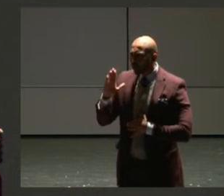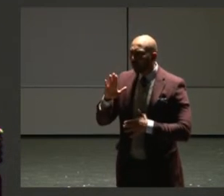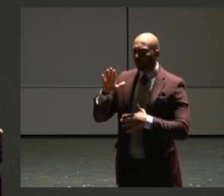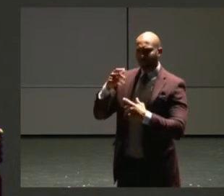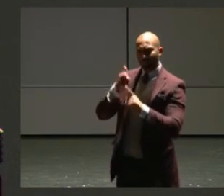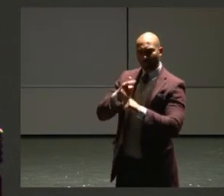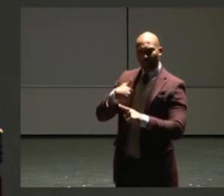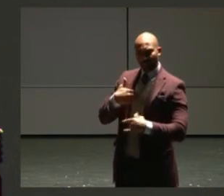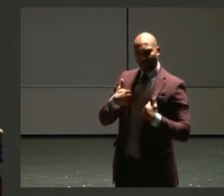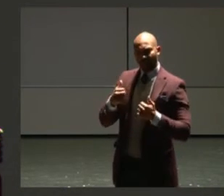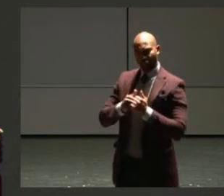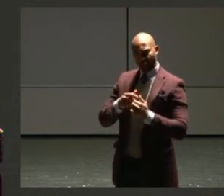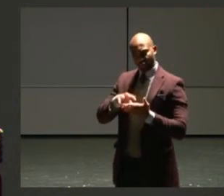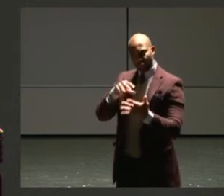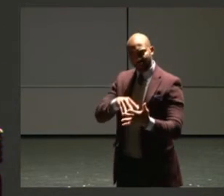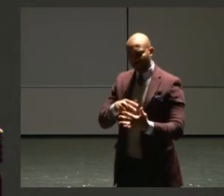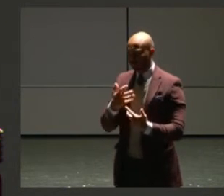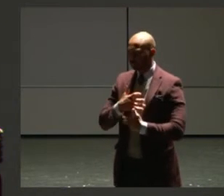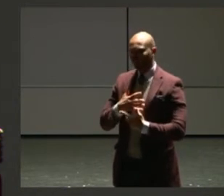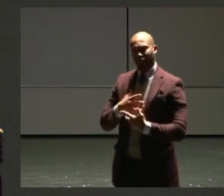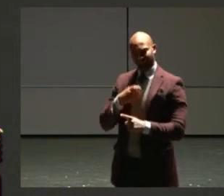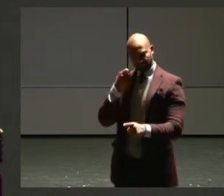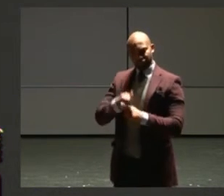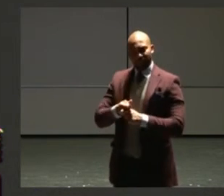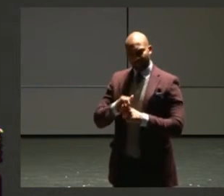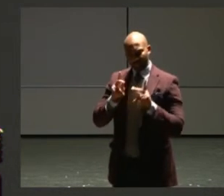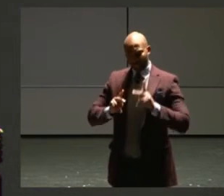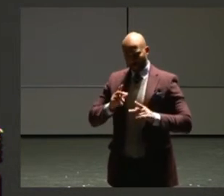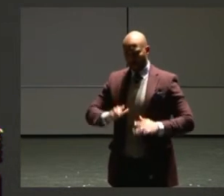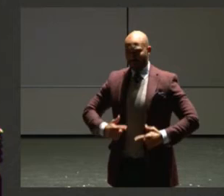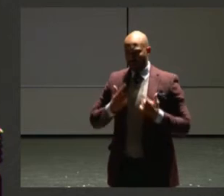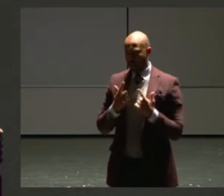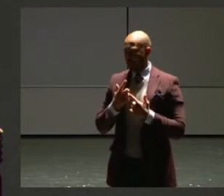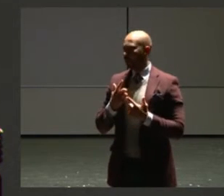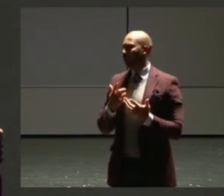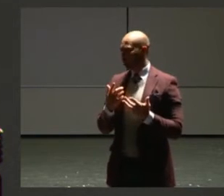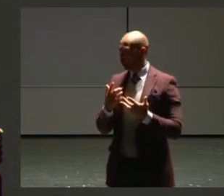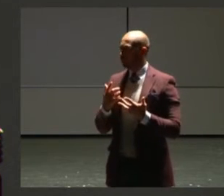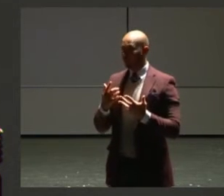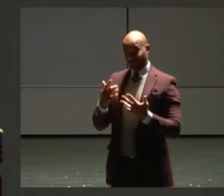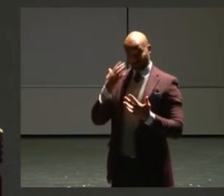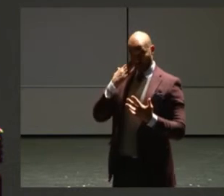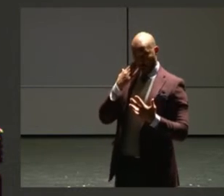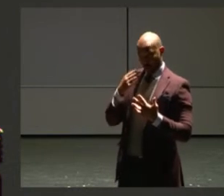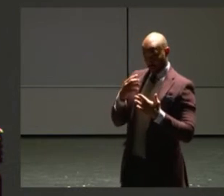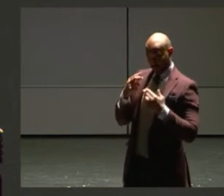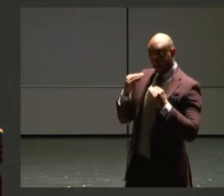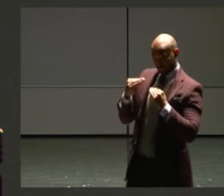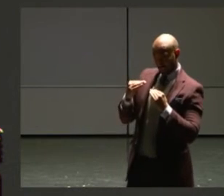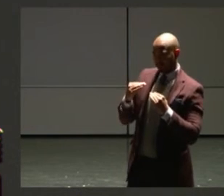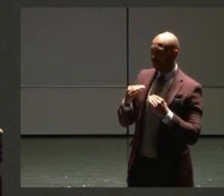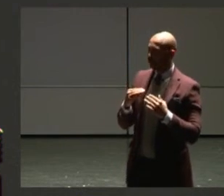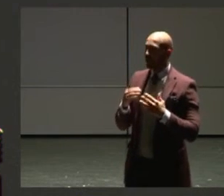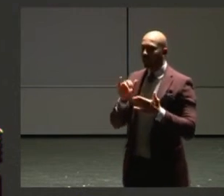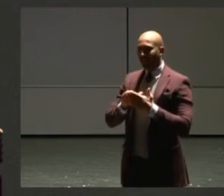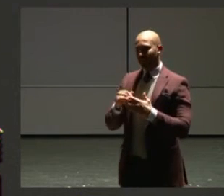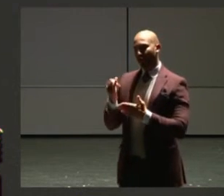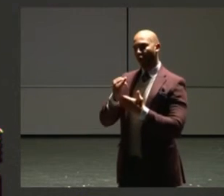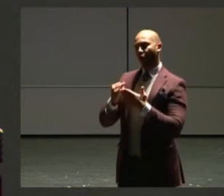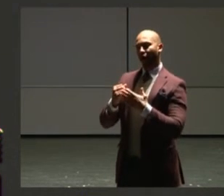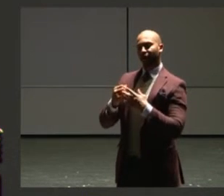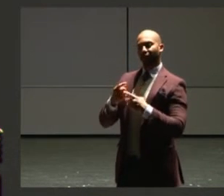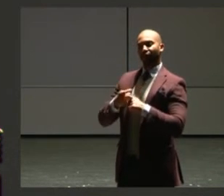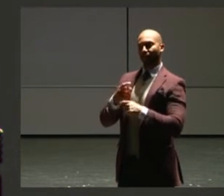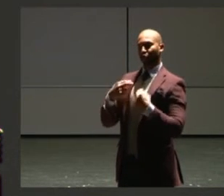have. 100% life-changing, teaching is a human art. Number of different powerful quotes,